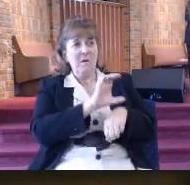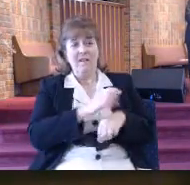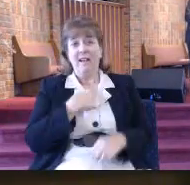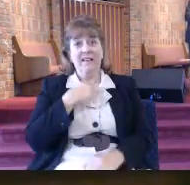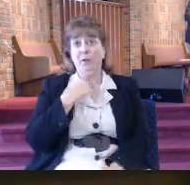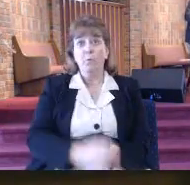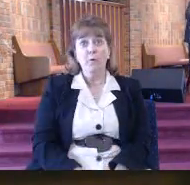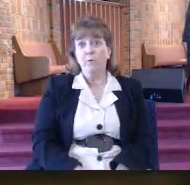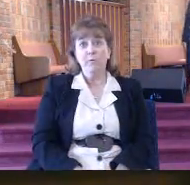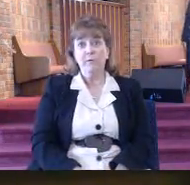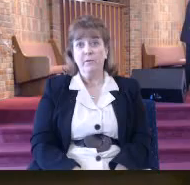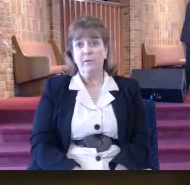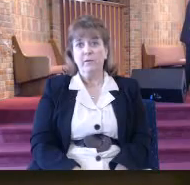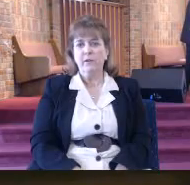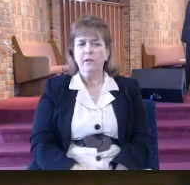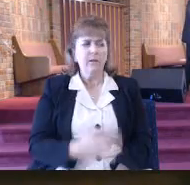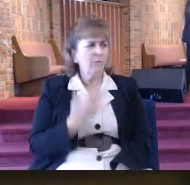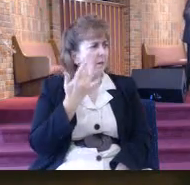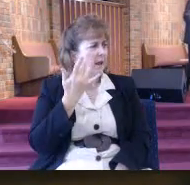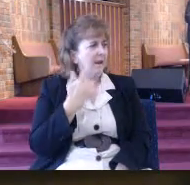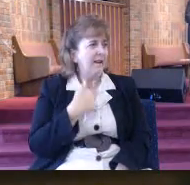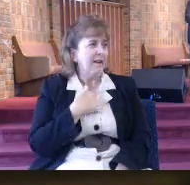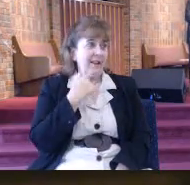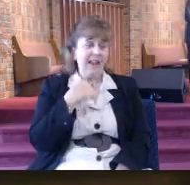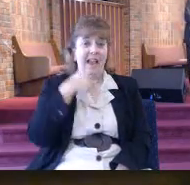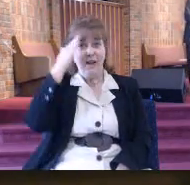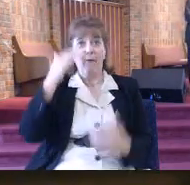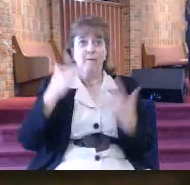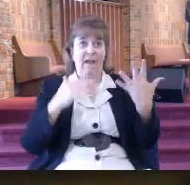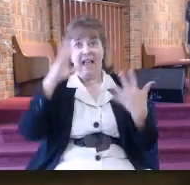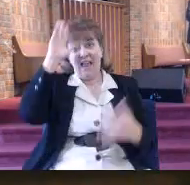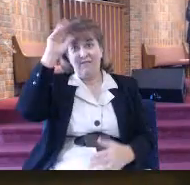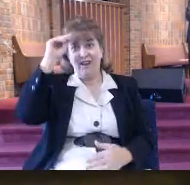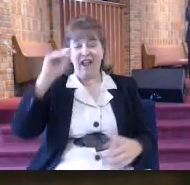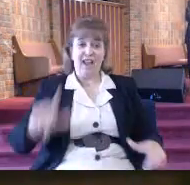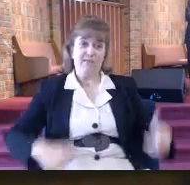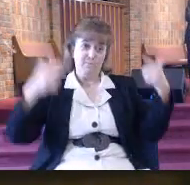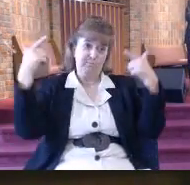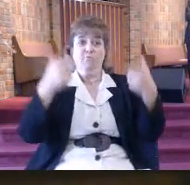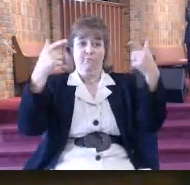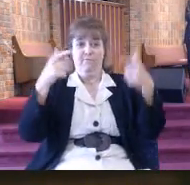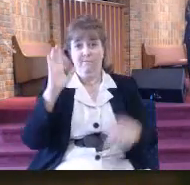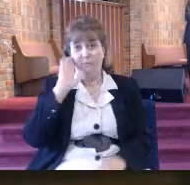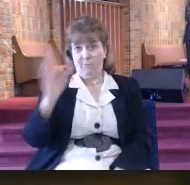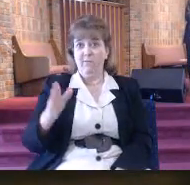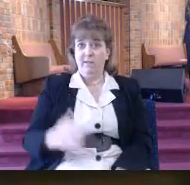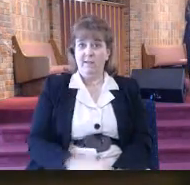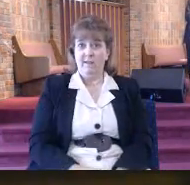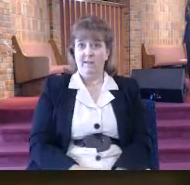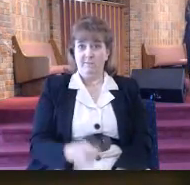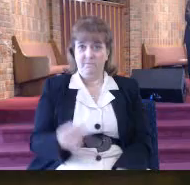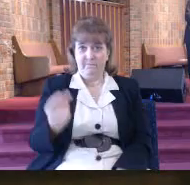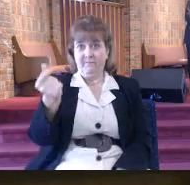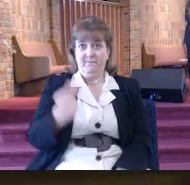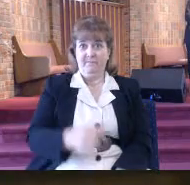couldn't. He said, why not? I said, because I know five guys who'd shoot him dead on the spot.